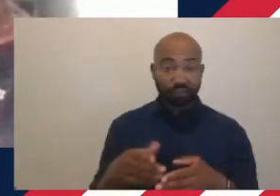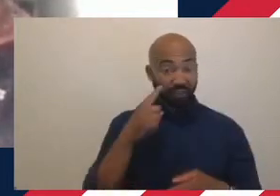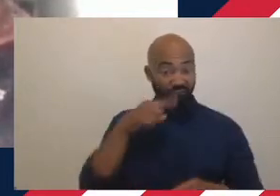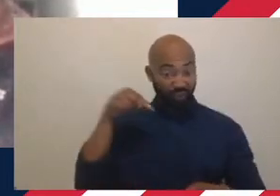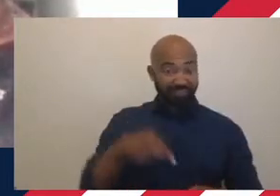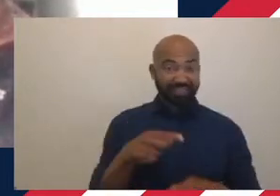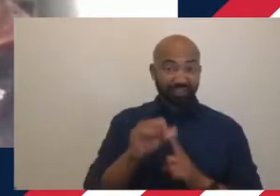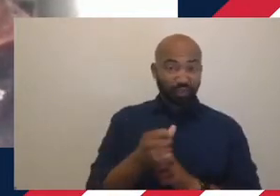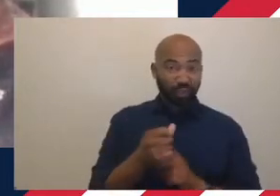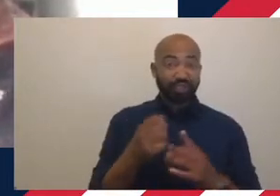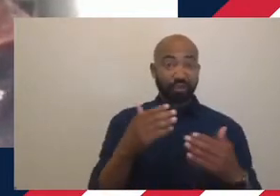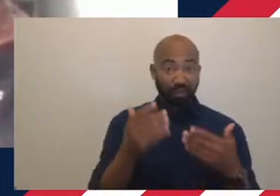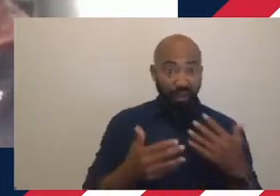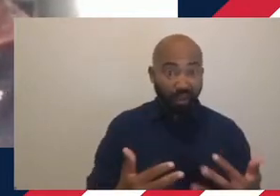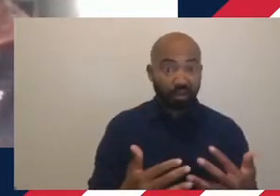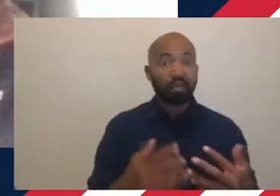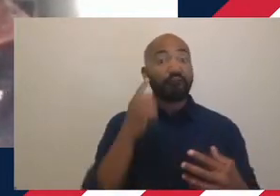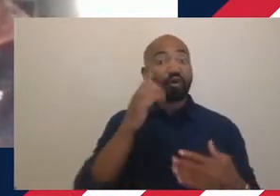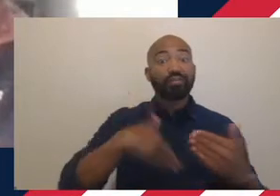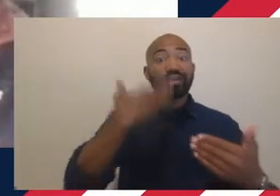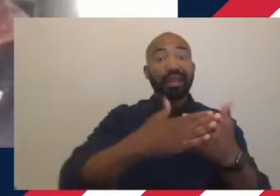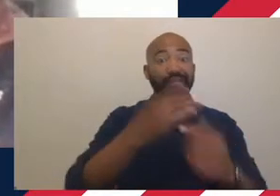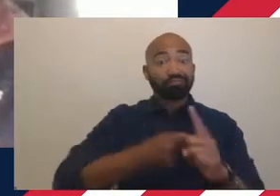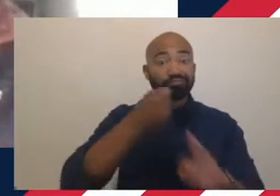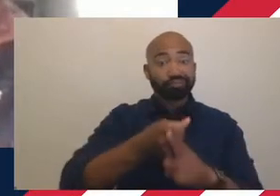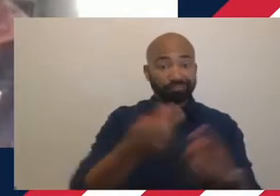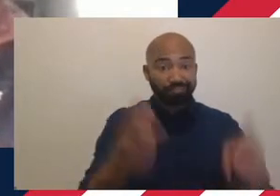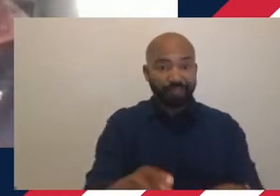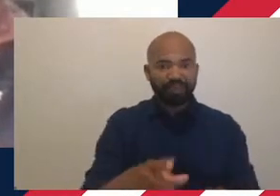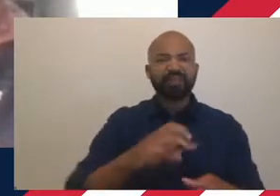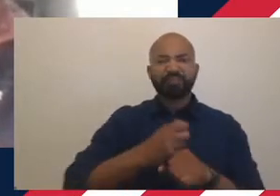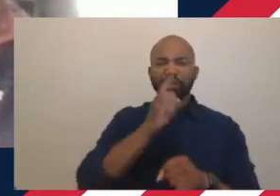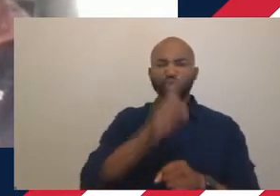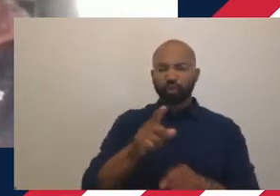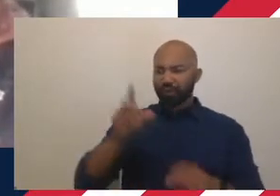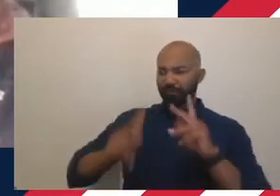have to put the needs of the people hardest hit by this crisis in front.